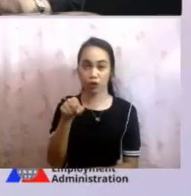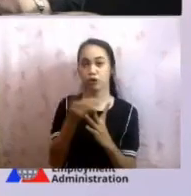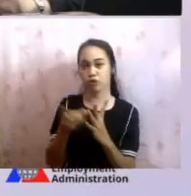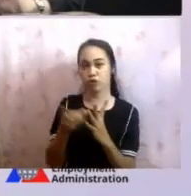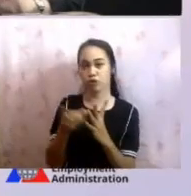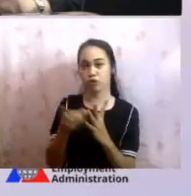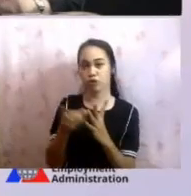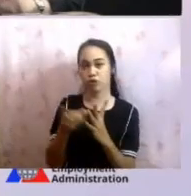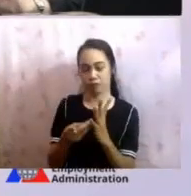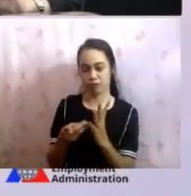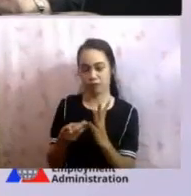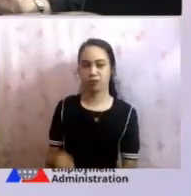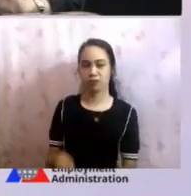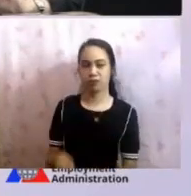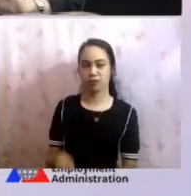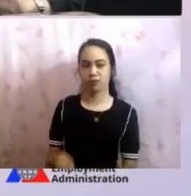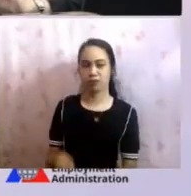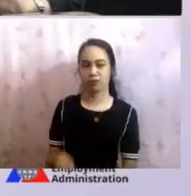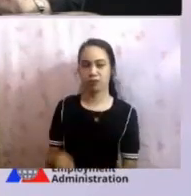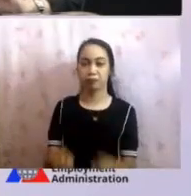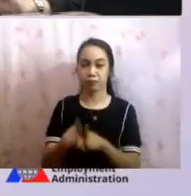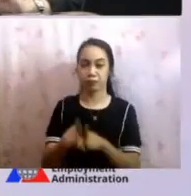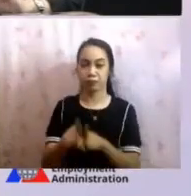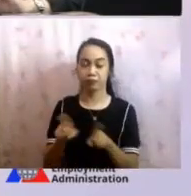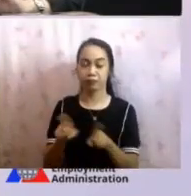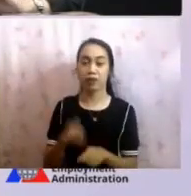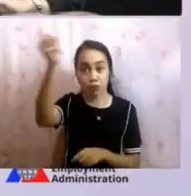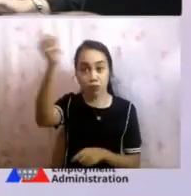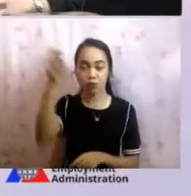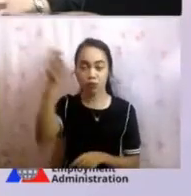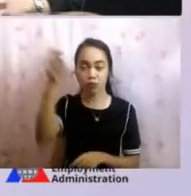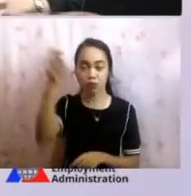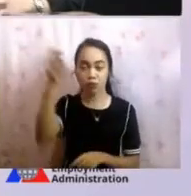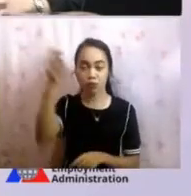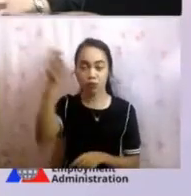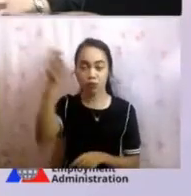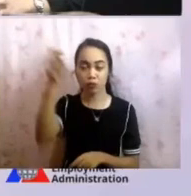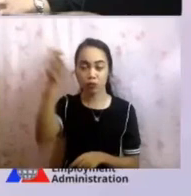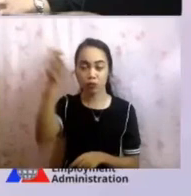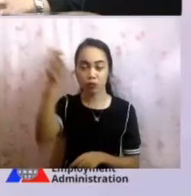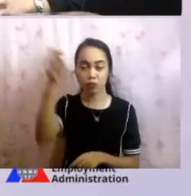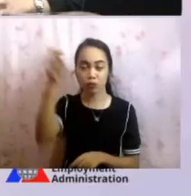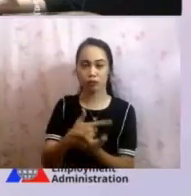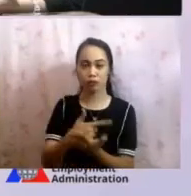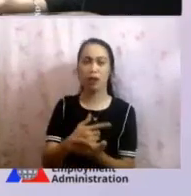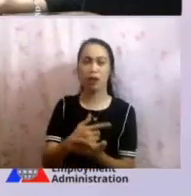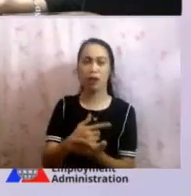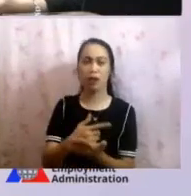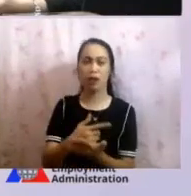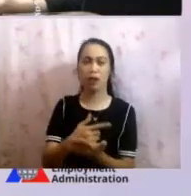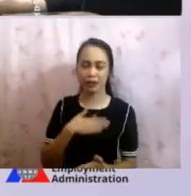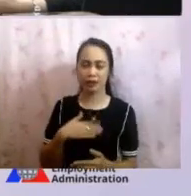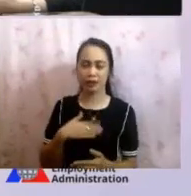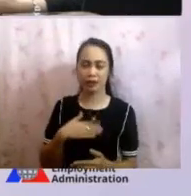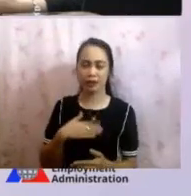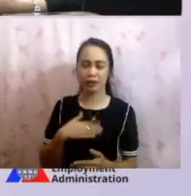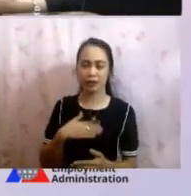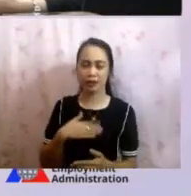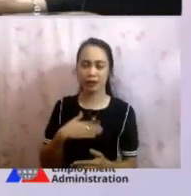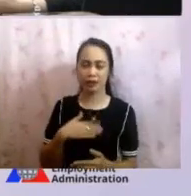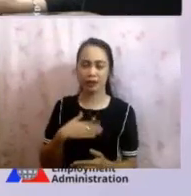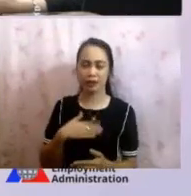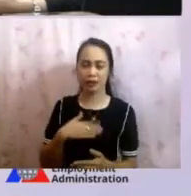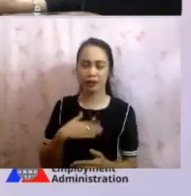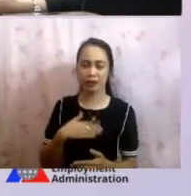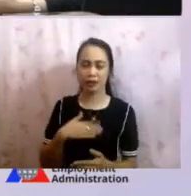documents in one portfolio. So as soon as you graduate, pohon, please, as long as you have those all